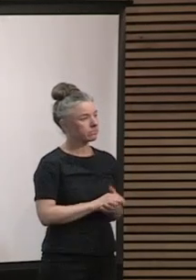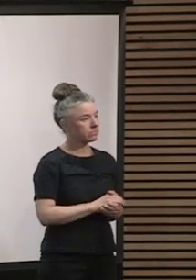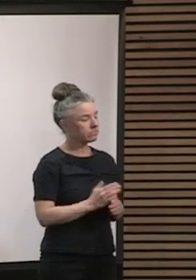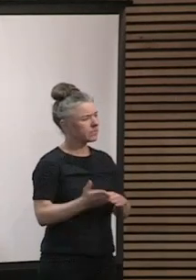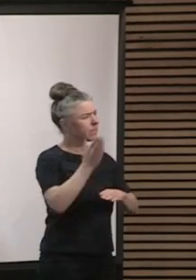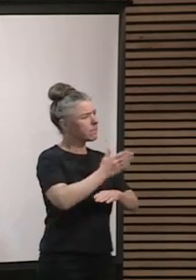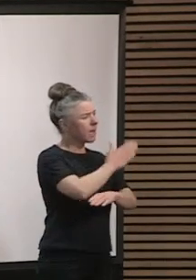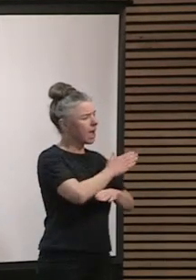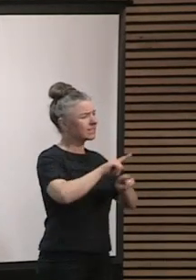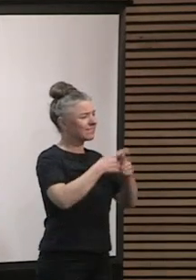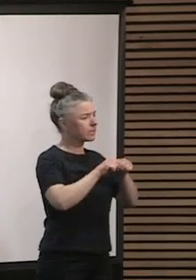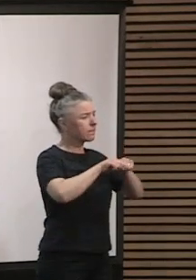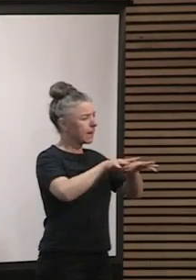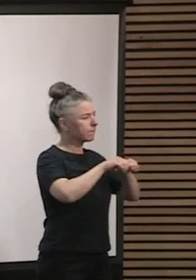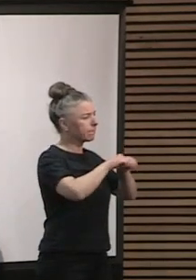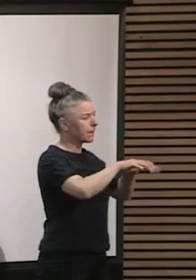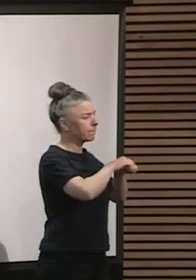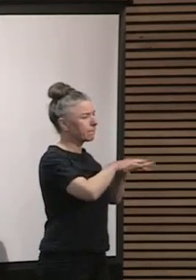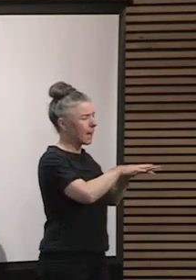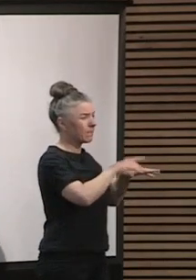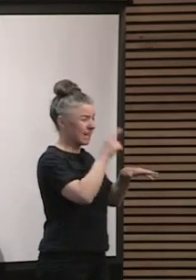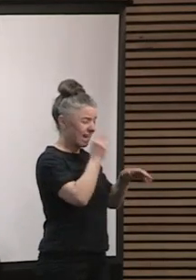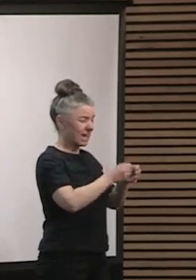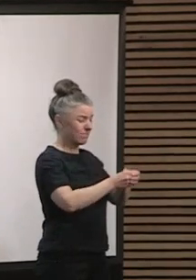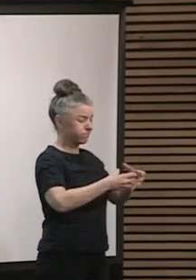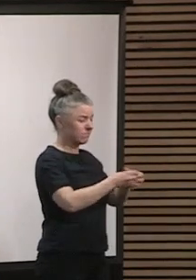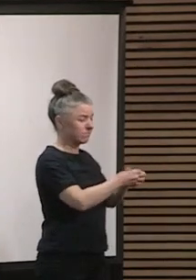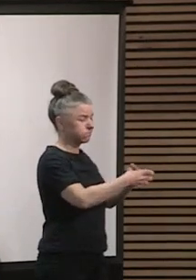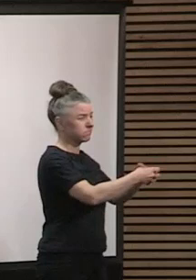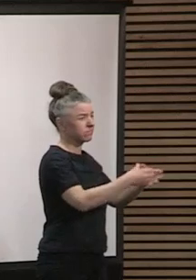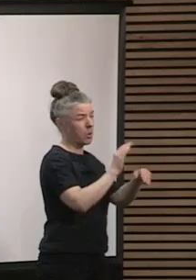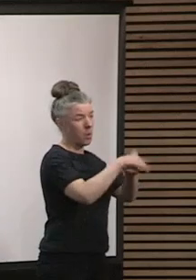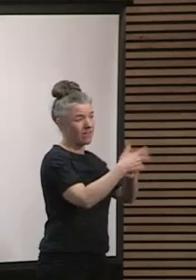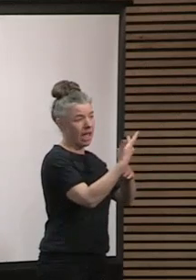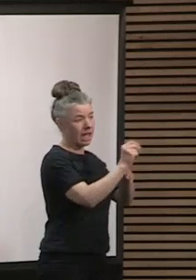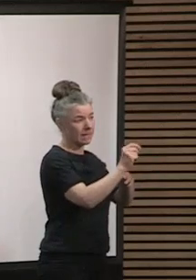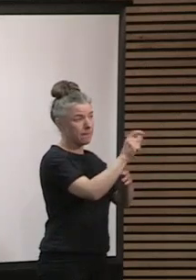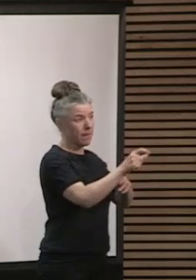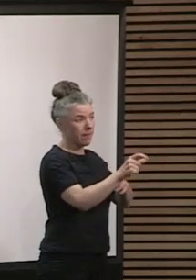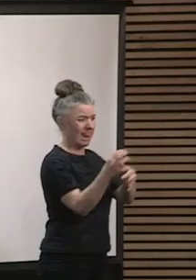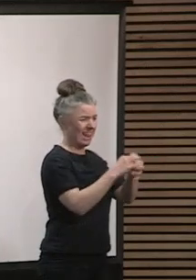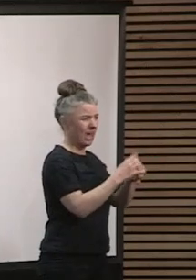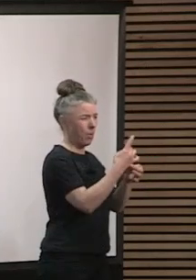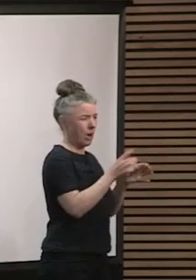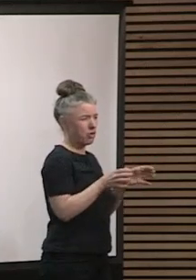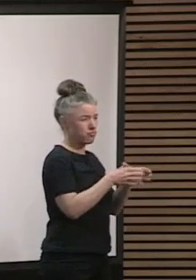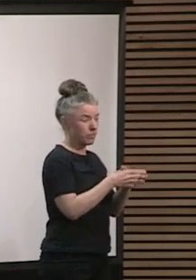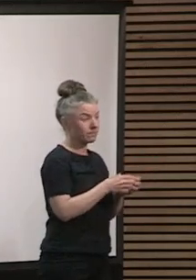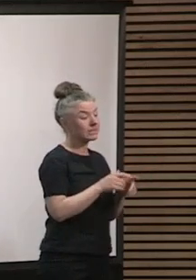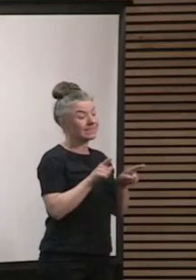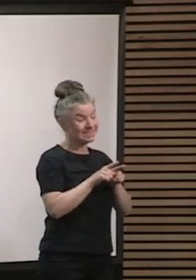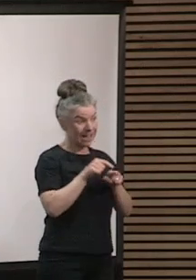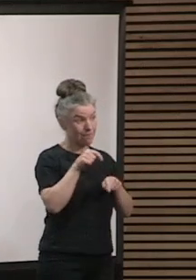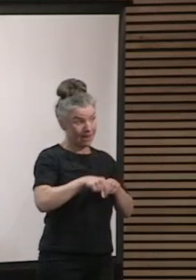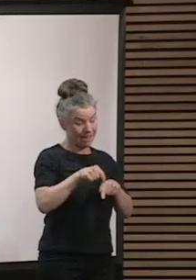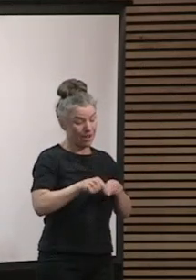more than 80 cases, means we can expect to see more cases as part of this cluster. It will